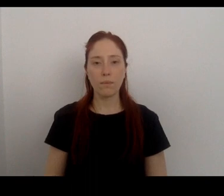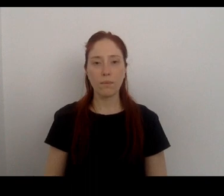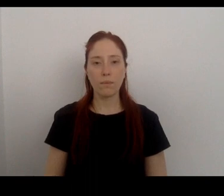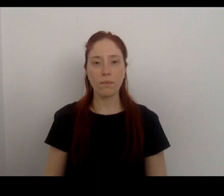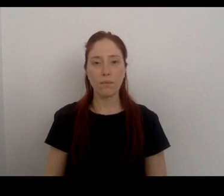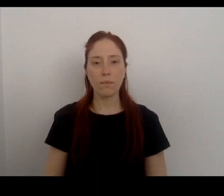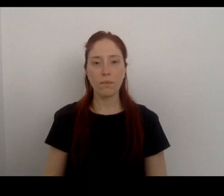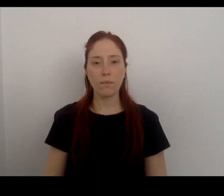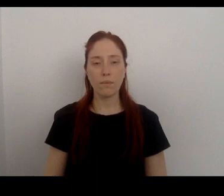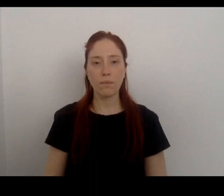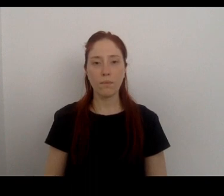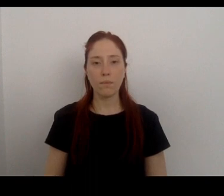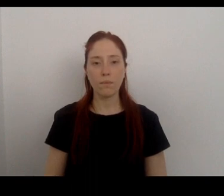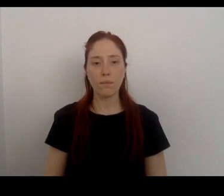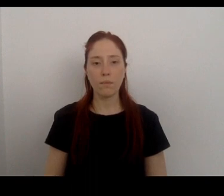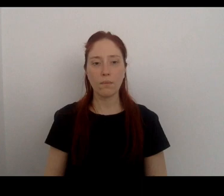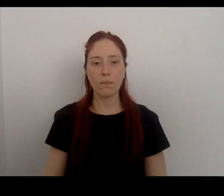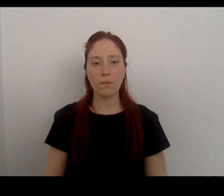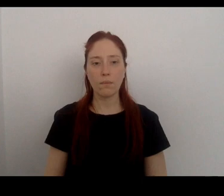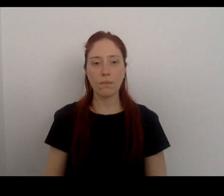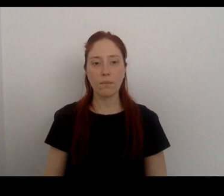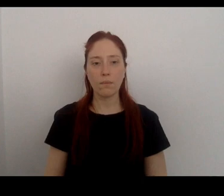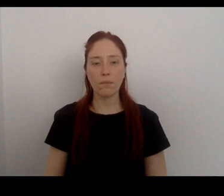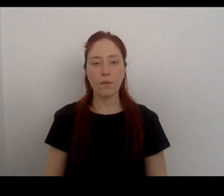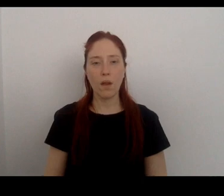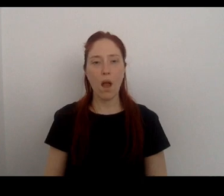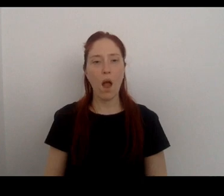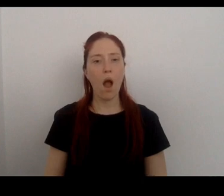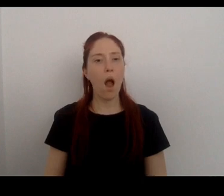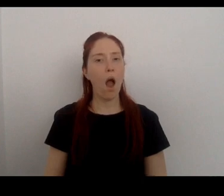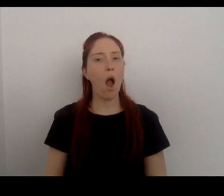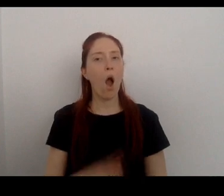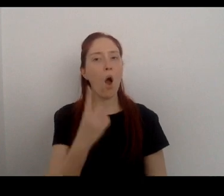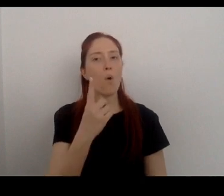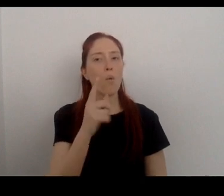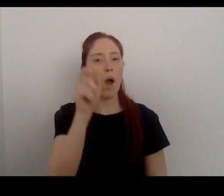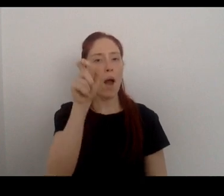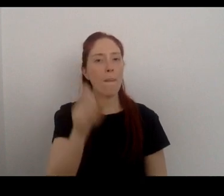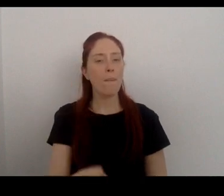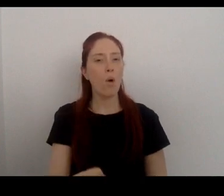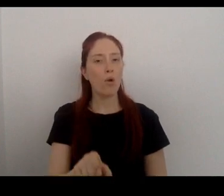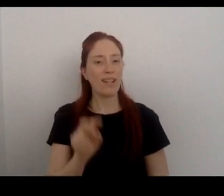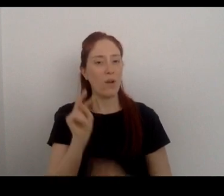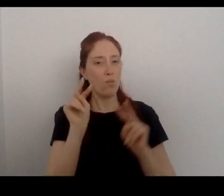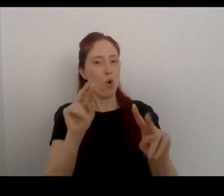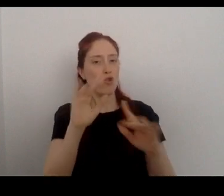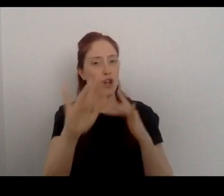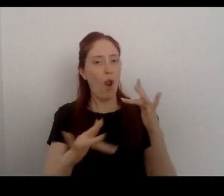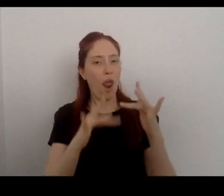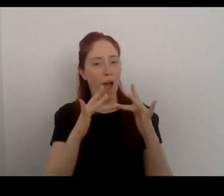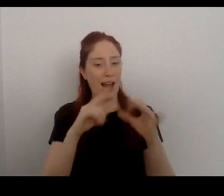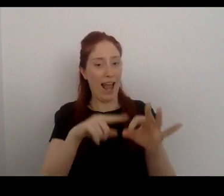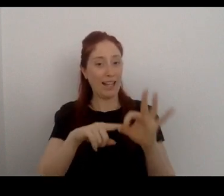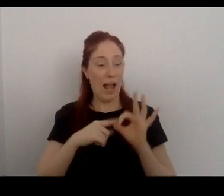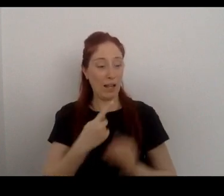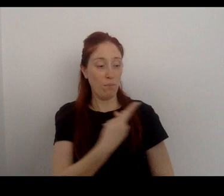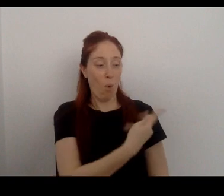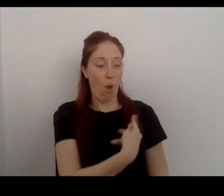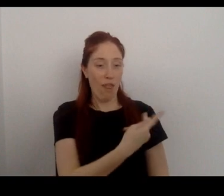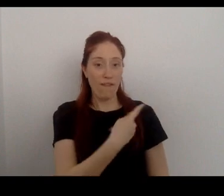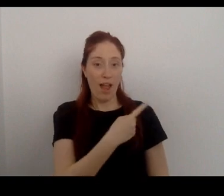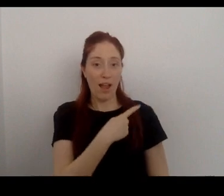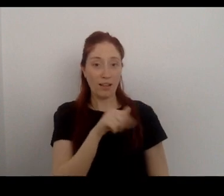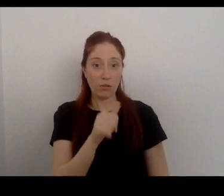Question. One of the participants has asked, how often do we both draw? Every day. Yeah, pretty much